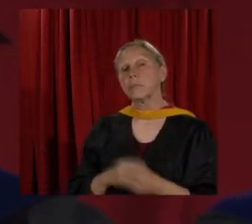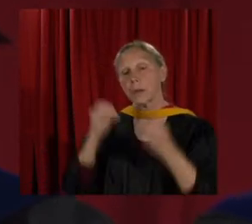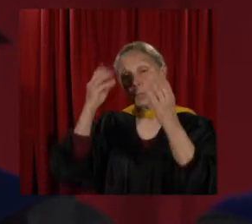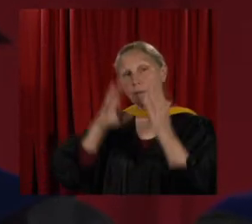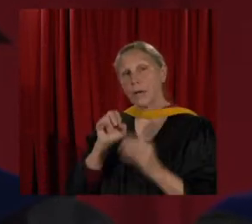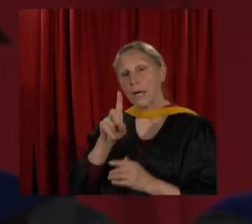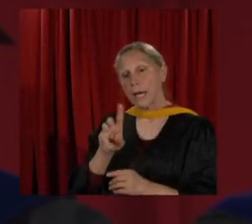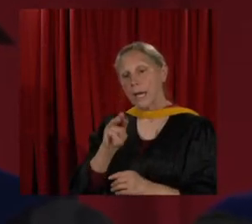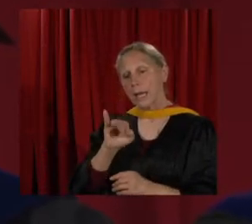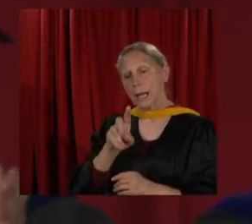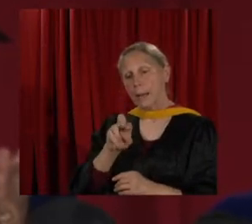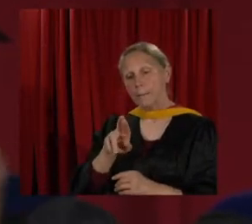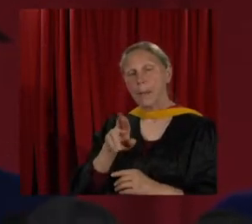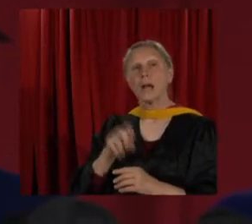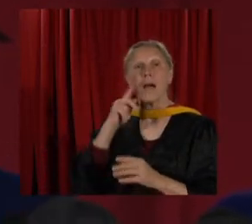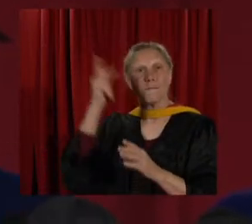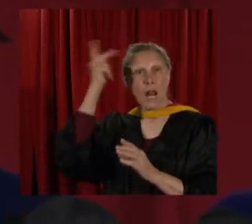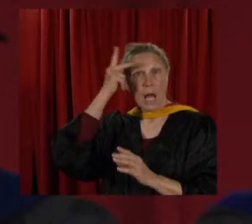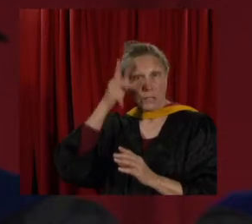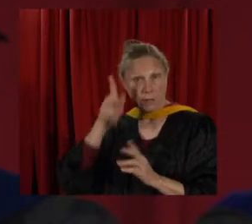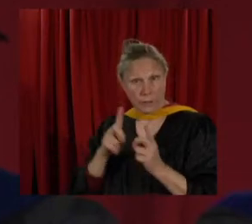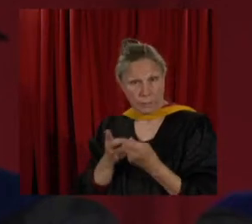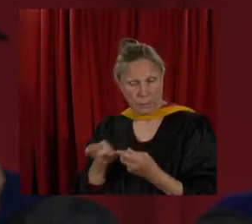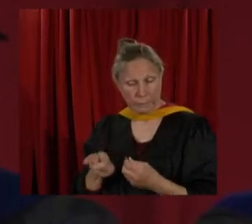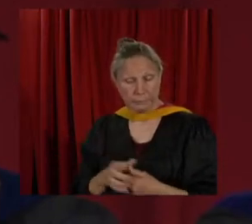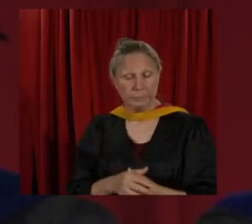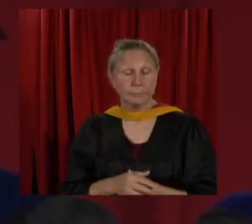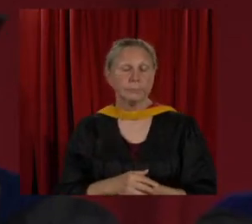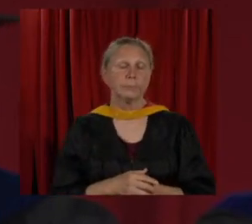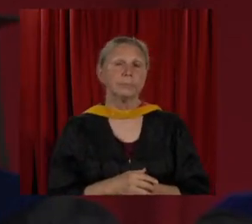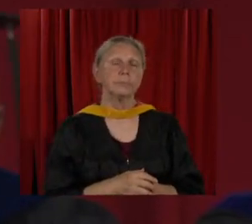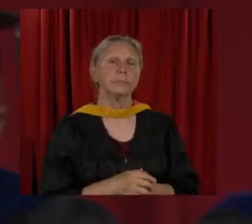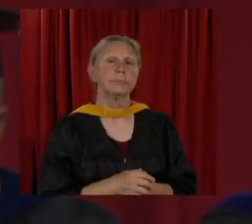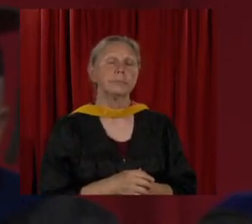Professor Ed Miner, Chair of Philosophy.